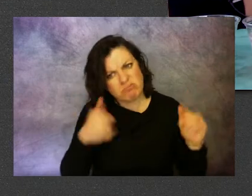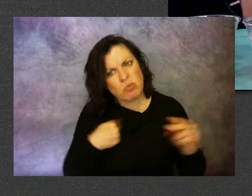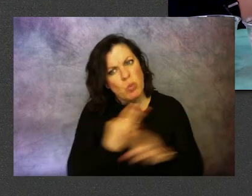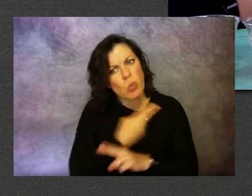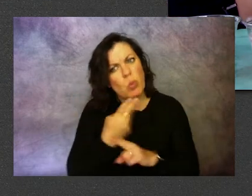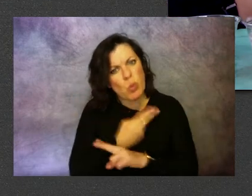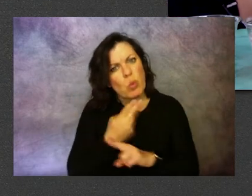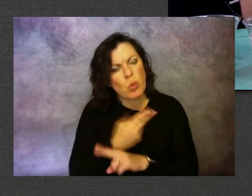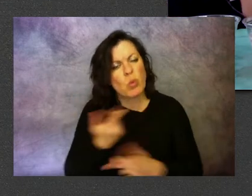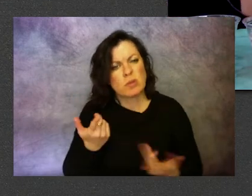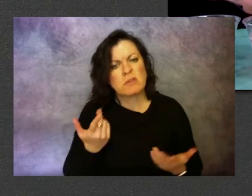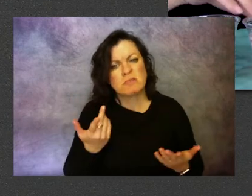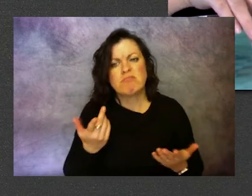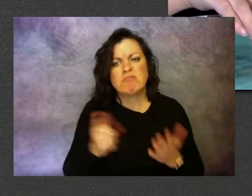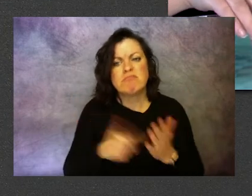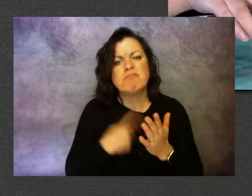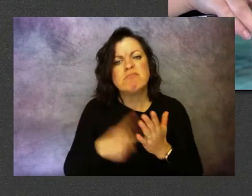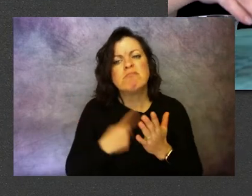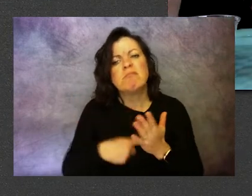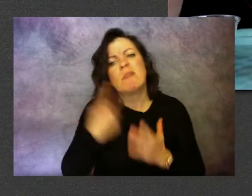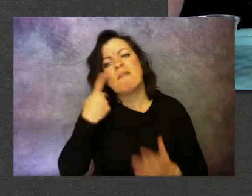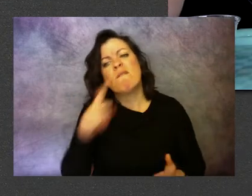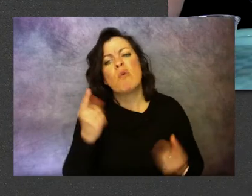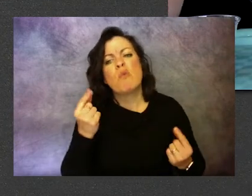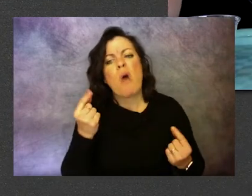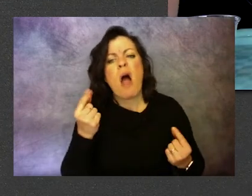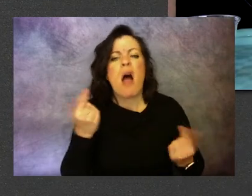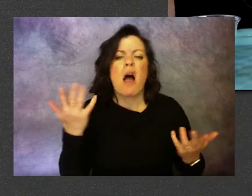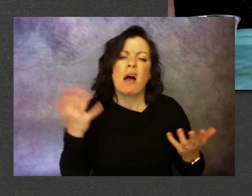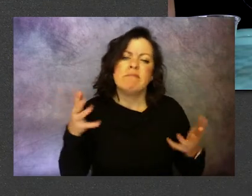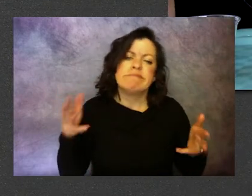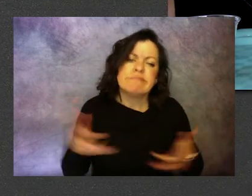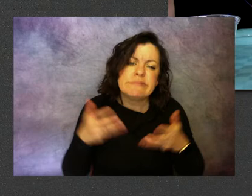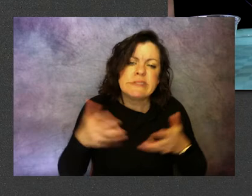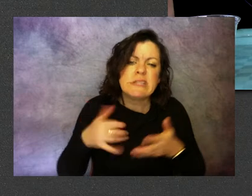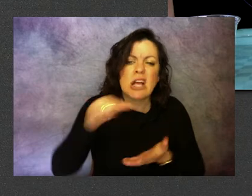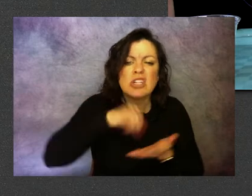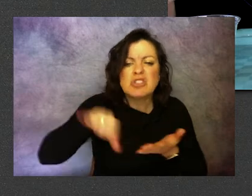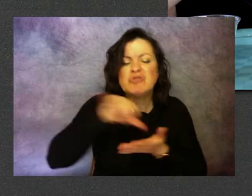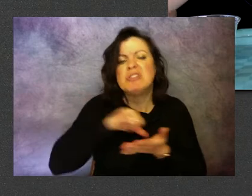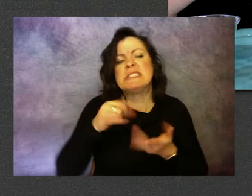Let's see. The vinegar looks a lot like water, but